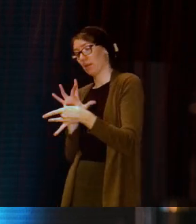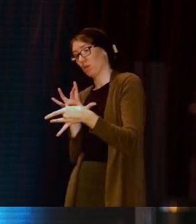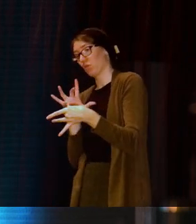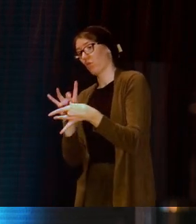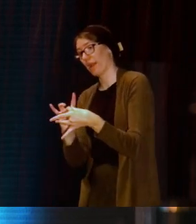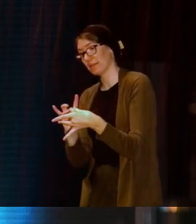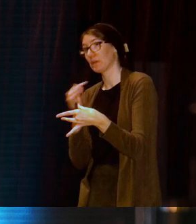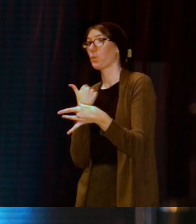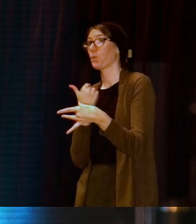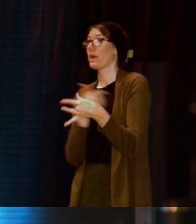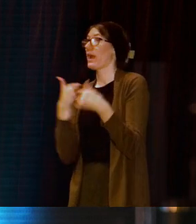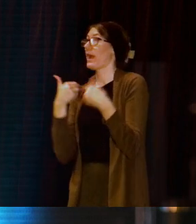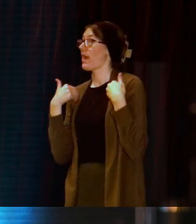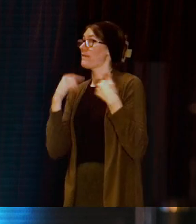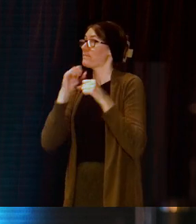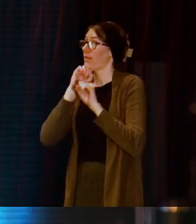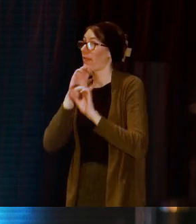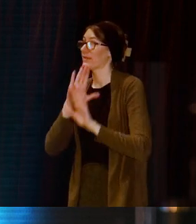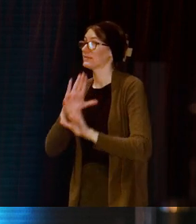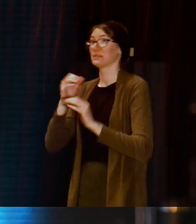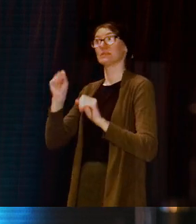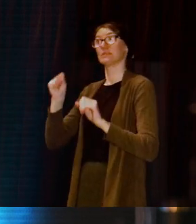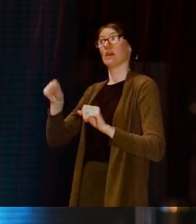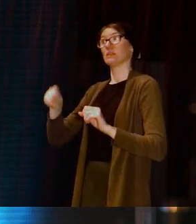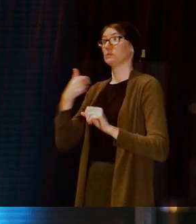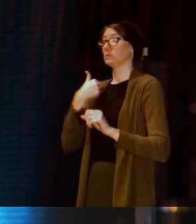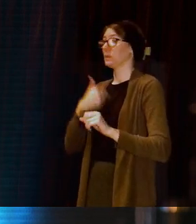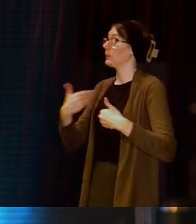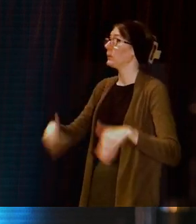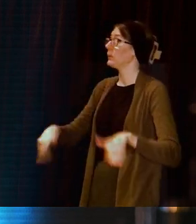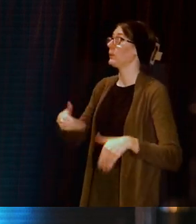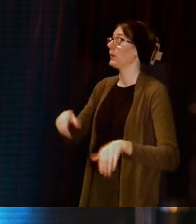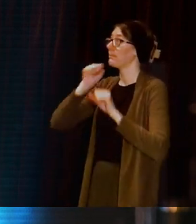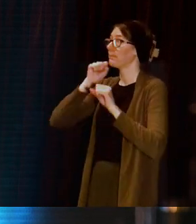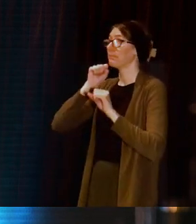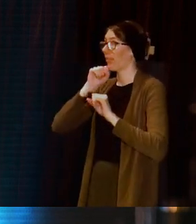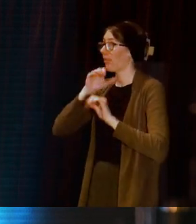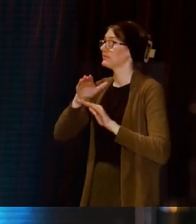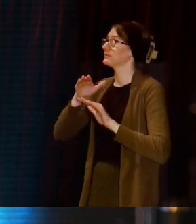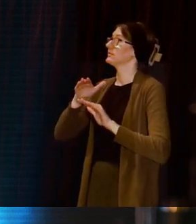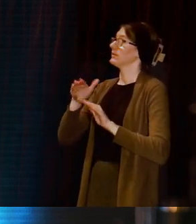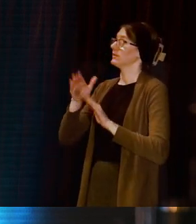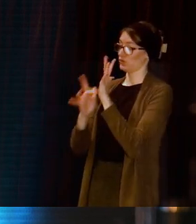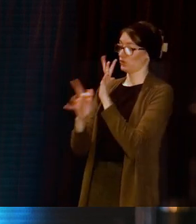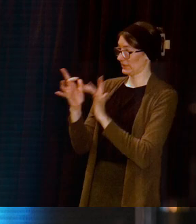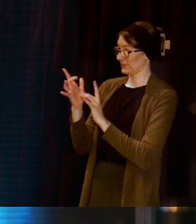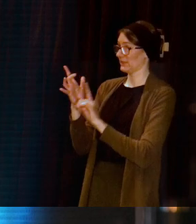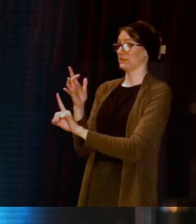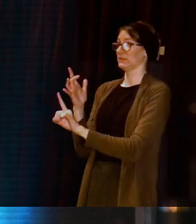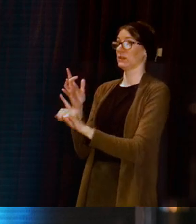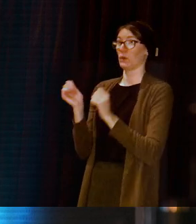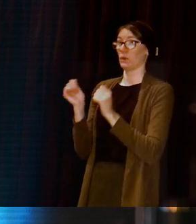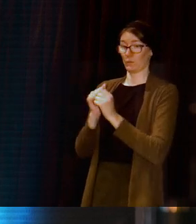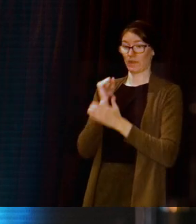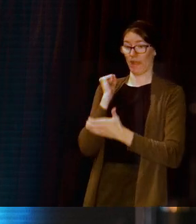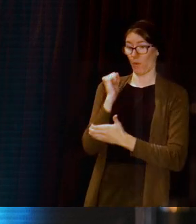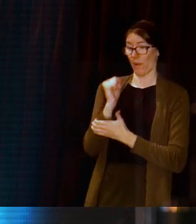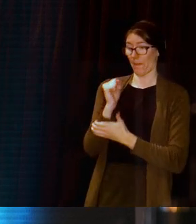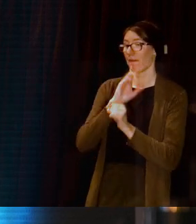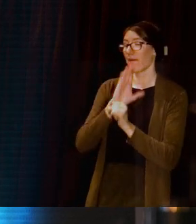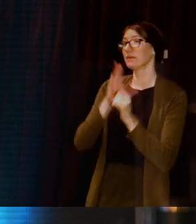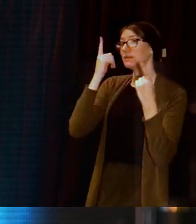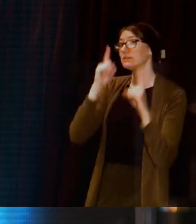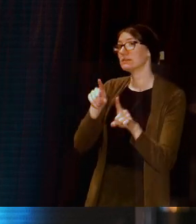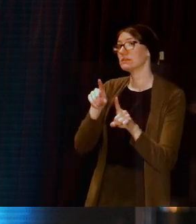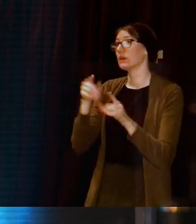blessings? Everybody say, yeah. Yeah, we have some pretty amazing blessings. You know, we like the blessing of Jesus in the Abrahamic covenant, the blessing of